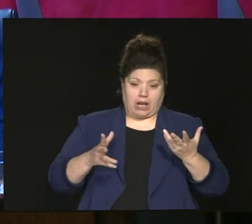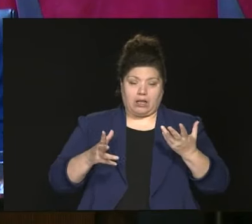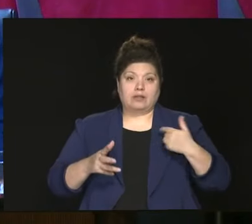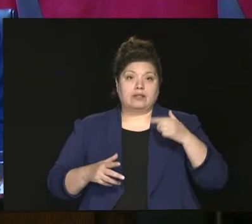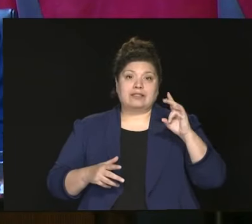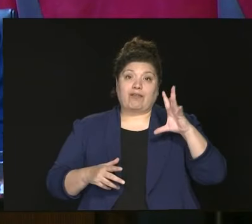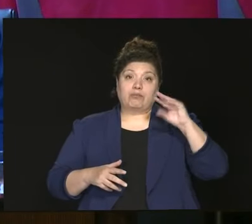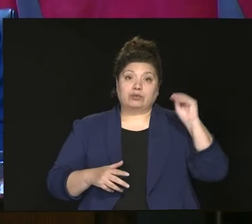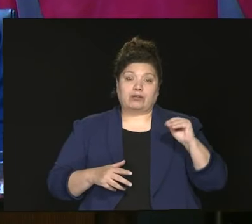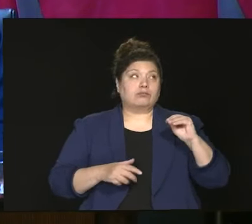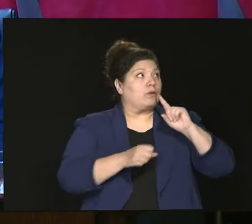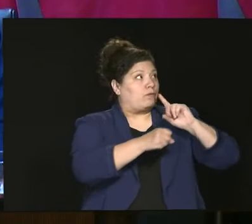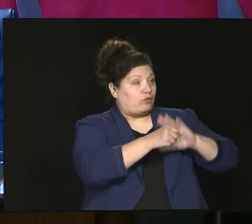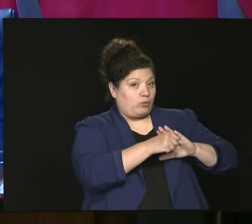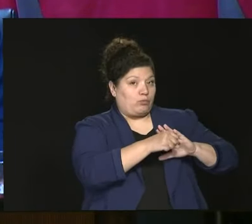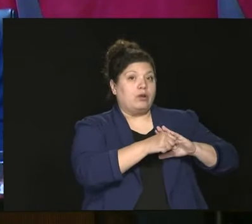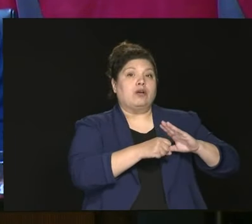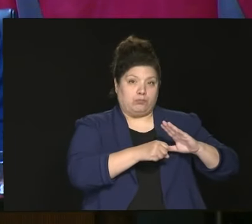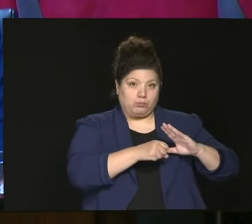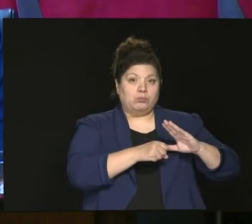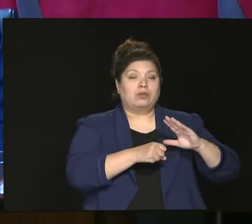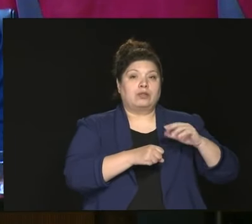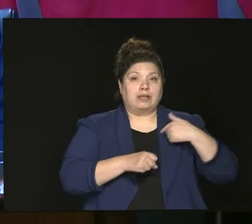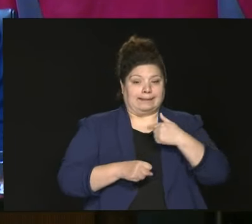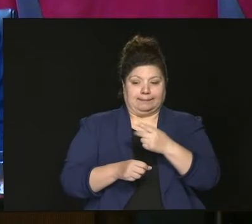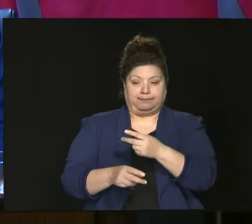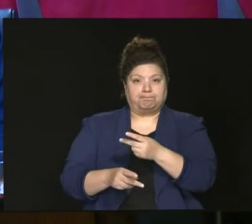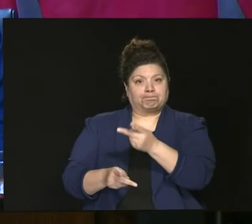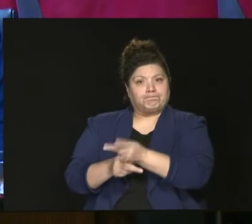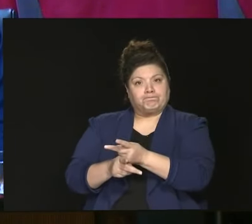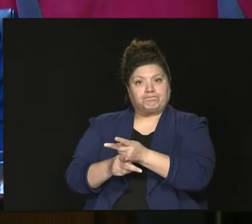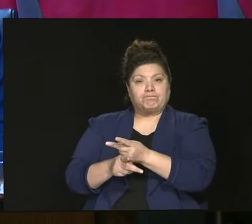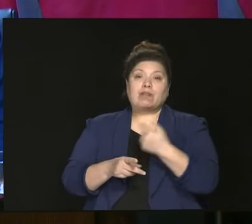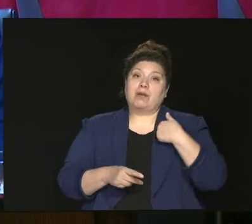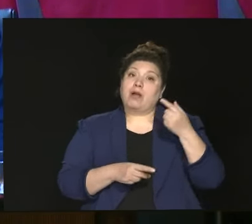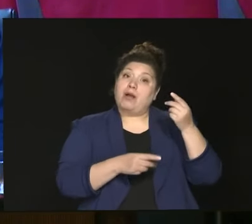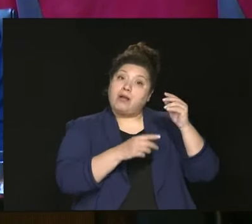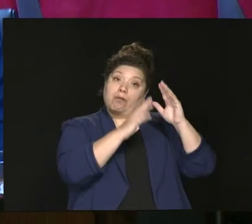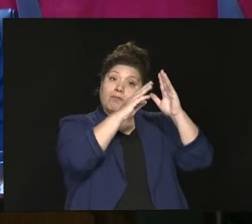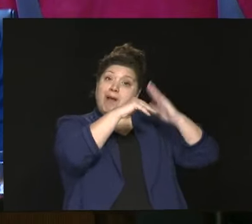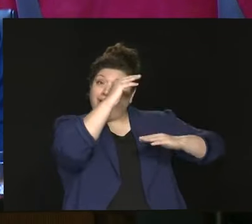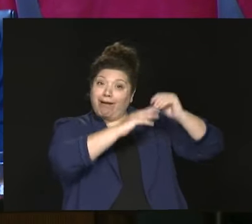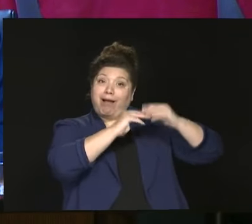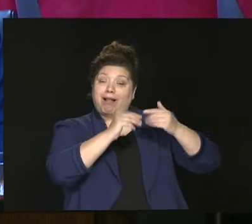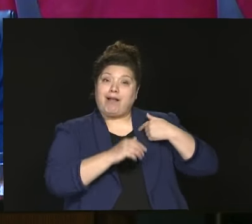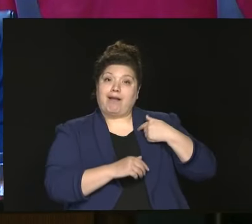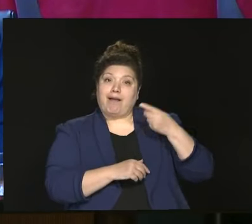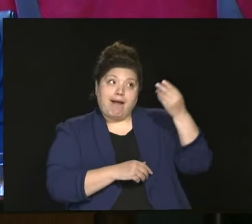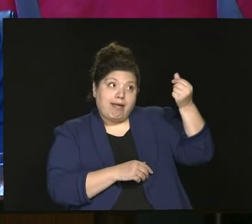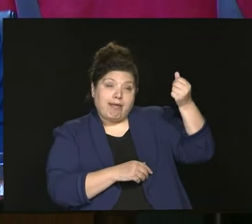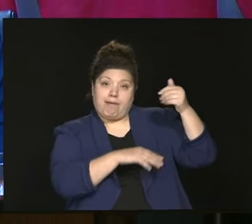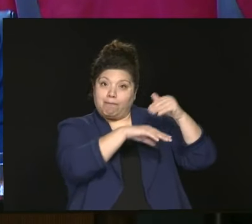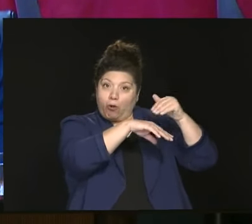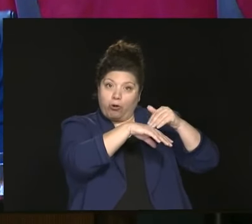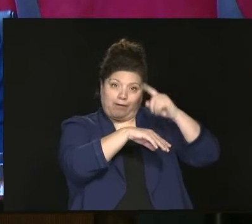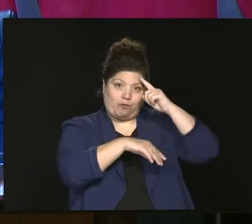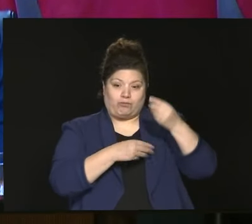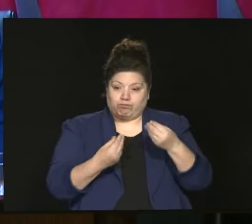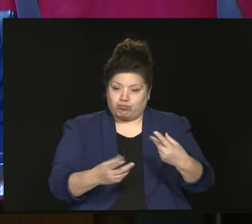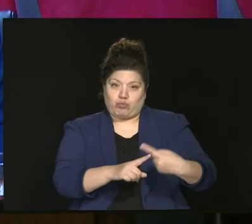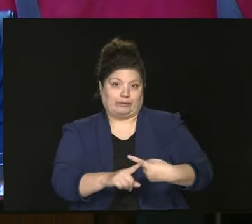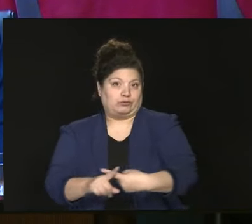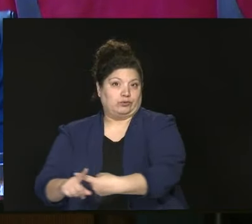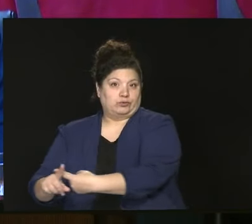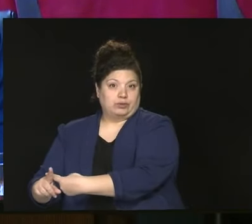paid, giving them the ability to pay their mortgages to keep those properties functional. So we'll continue to consider the information that comes